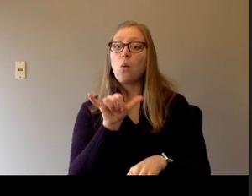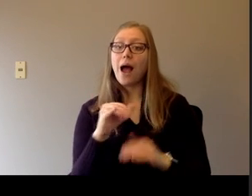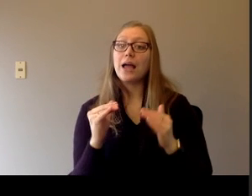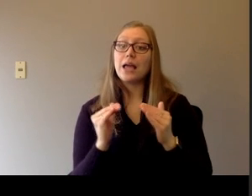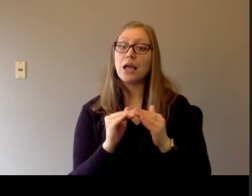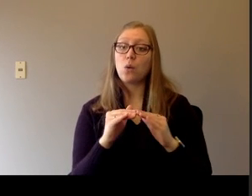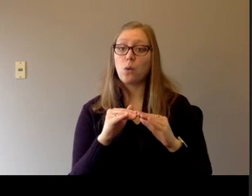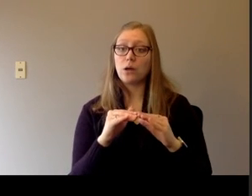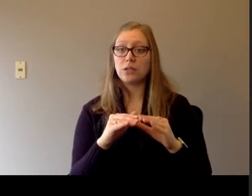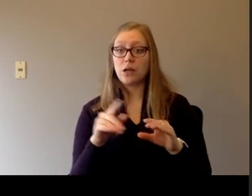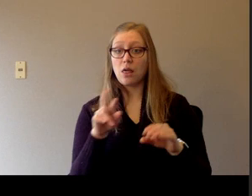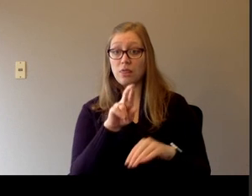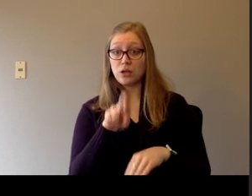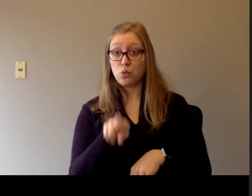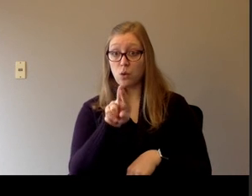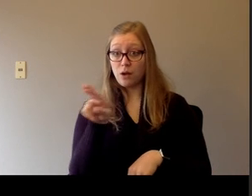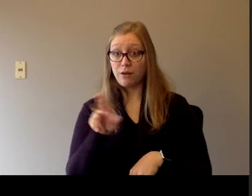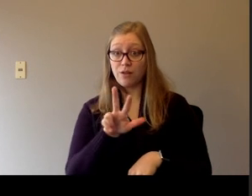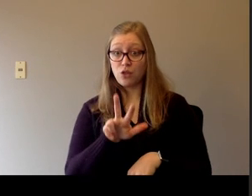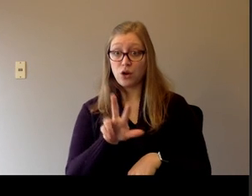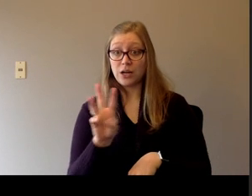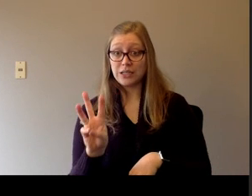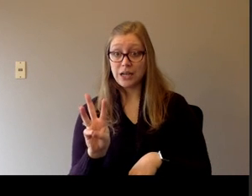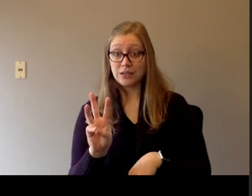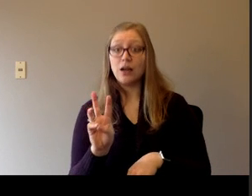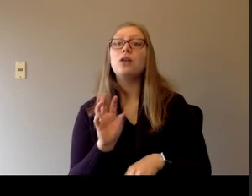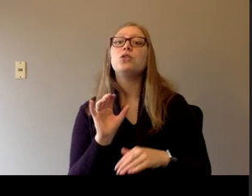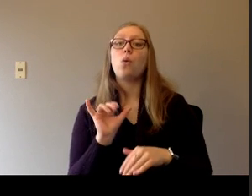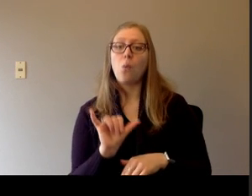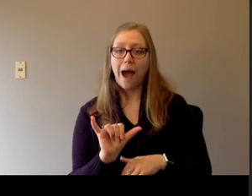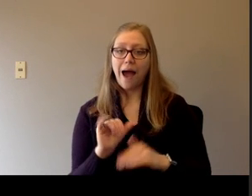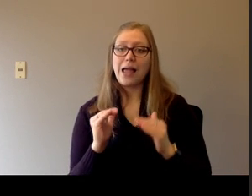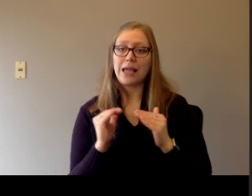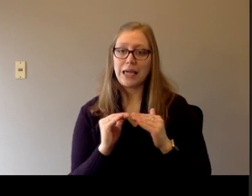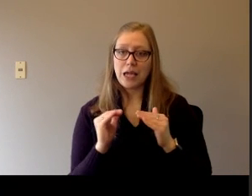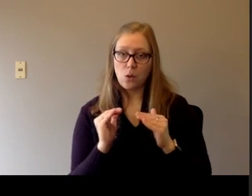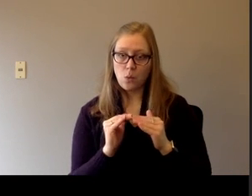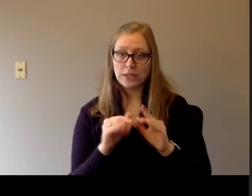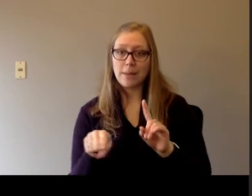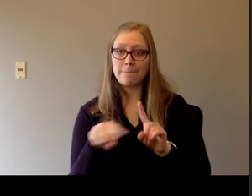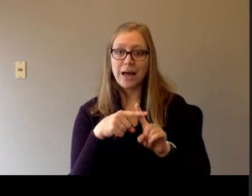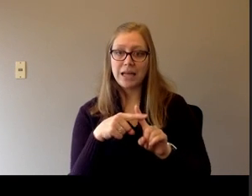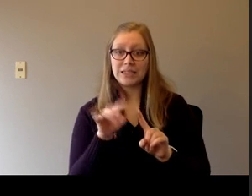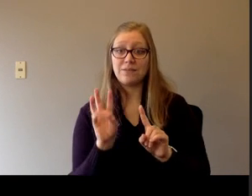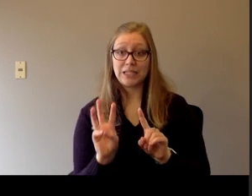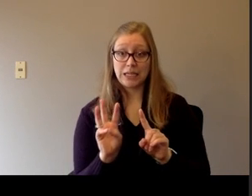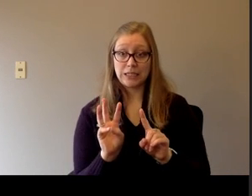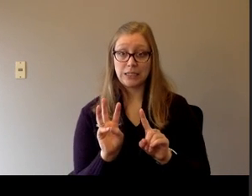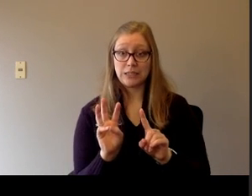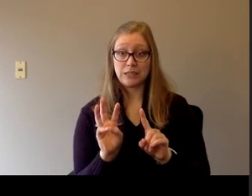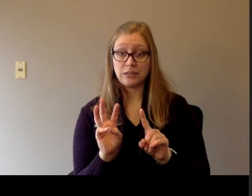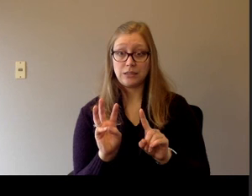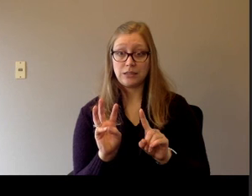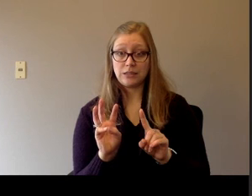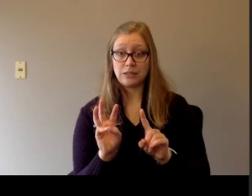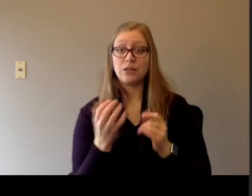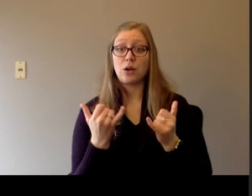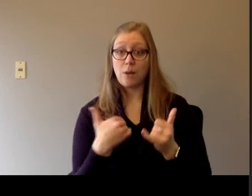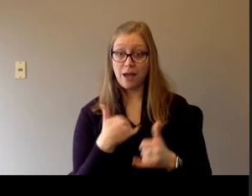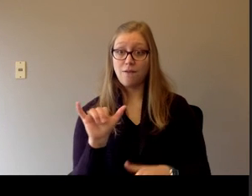36. Y is going to be equal to positive 6. And so now we know what y is, and